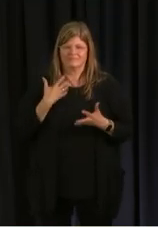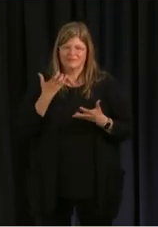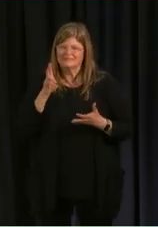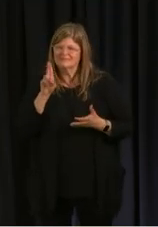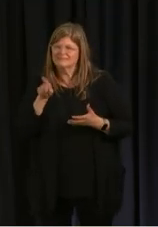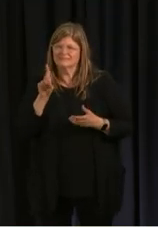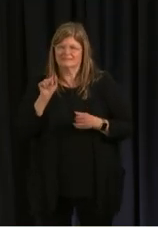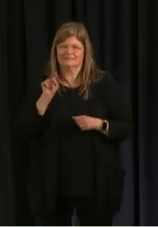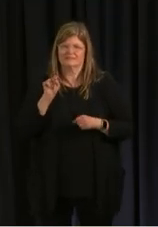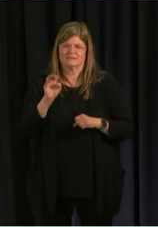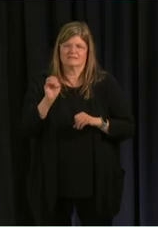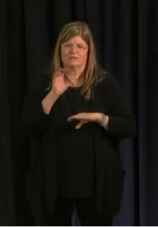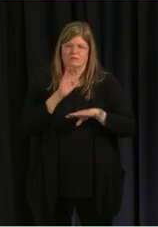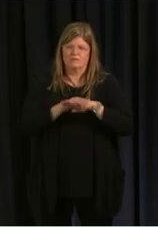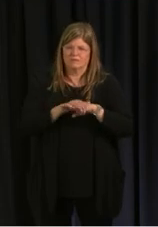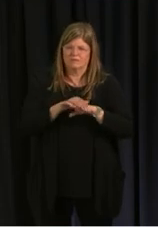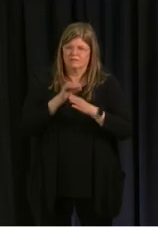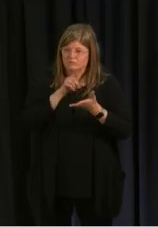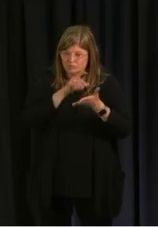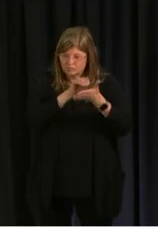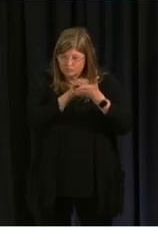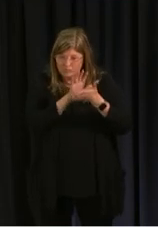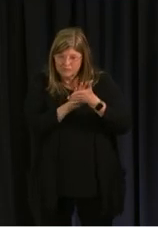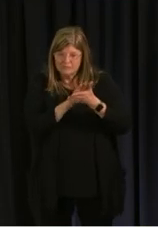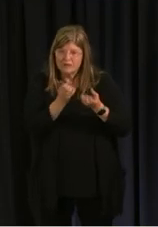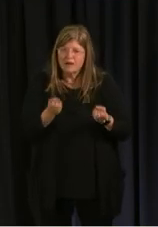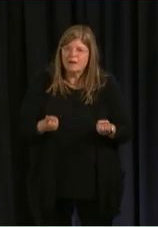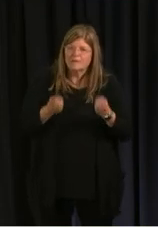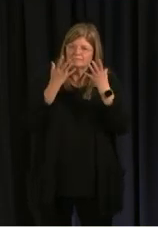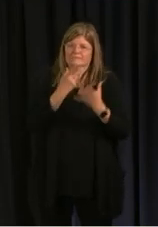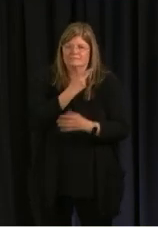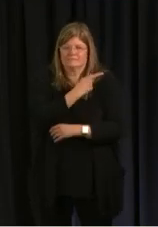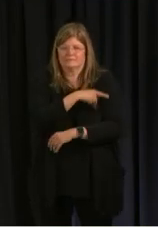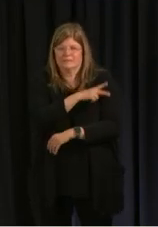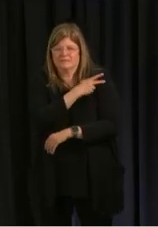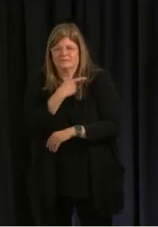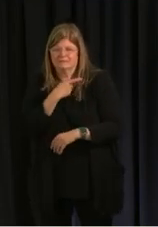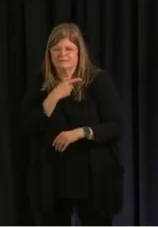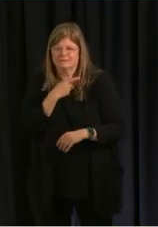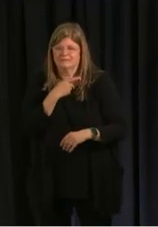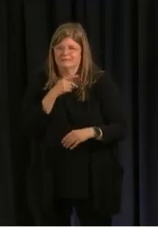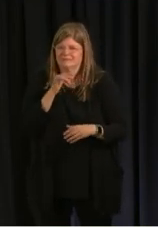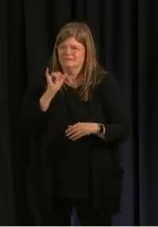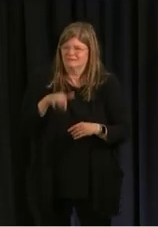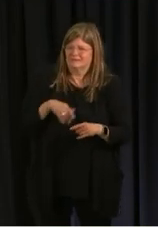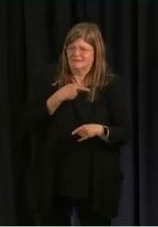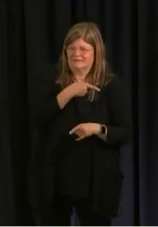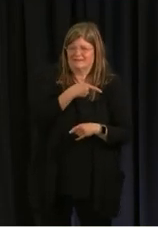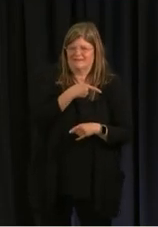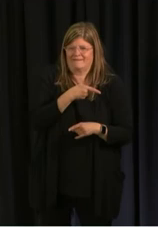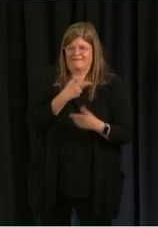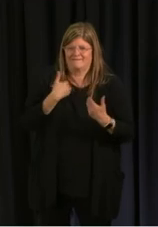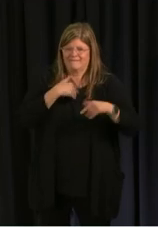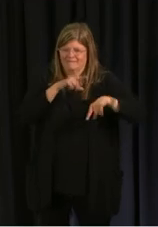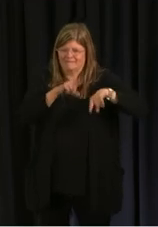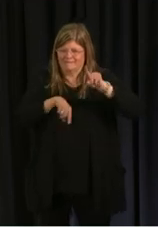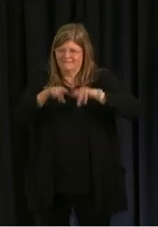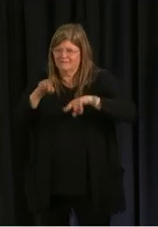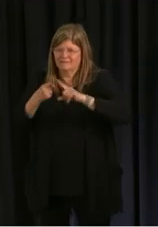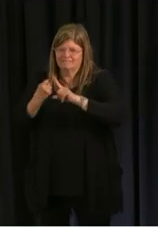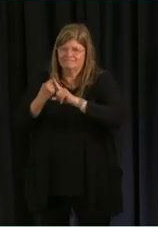or any record of the number of patients who have the variant to the virus,